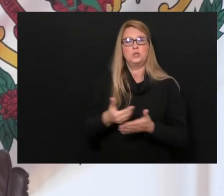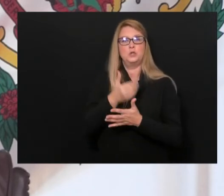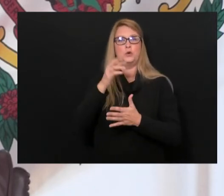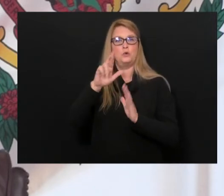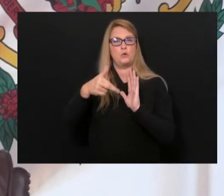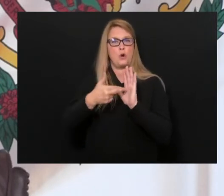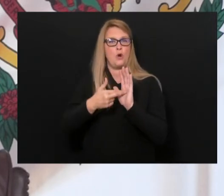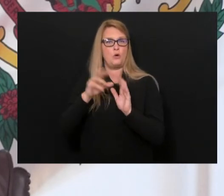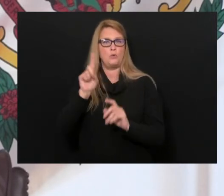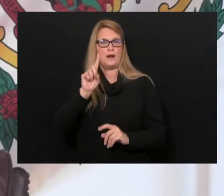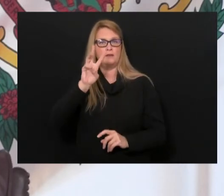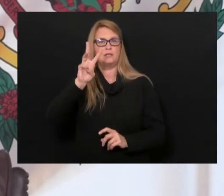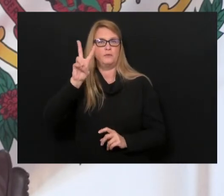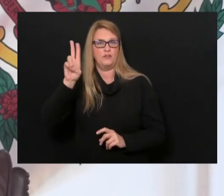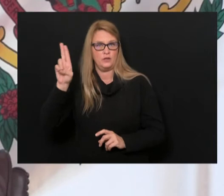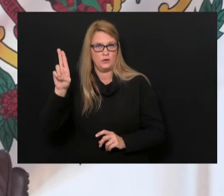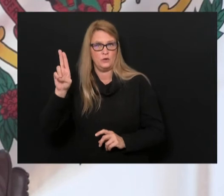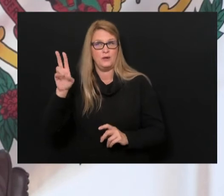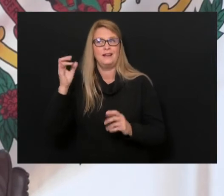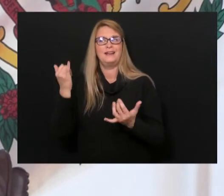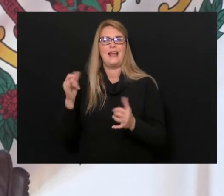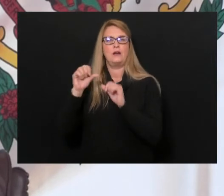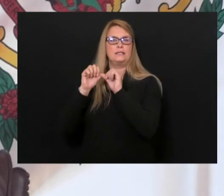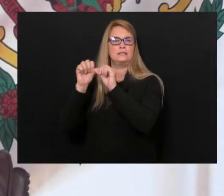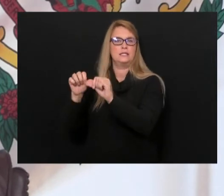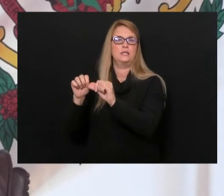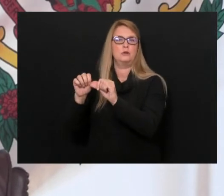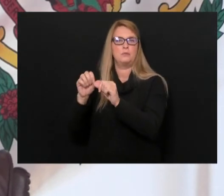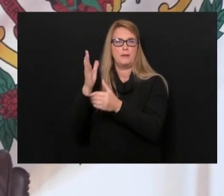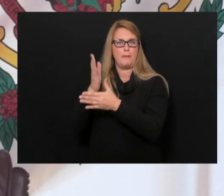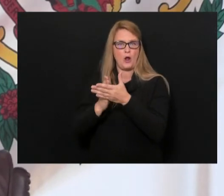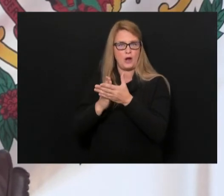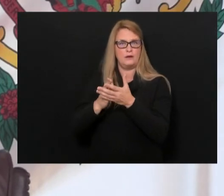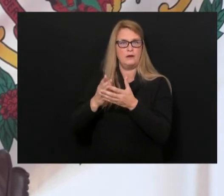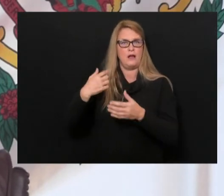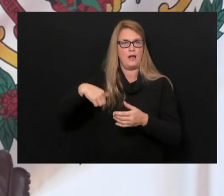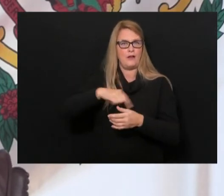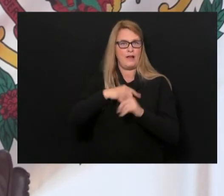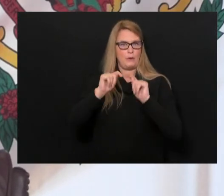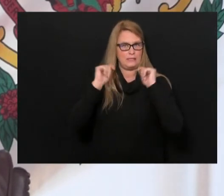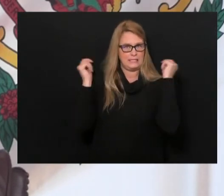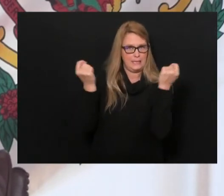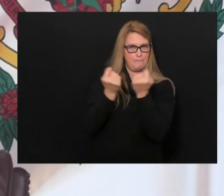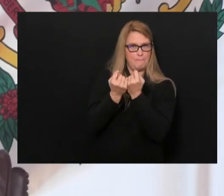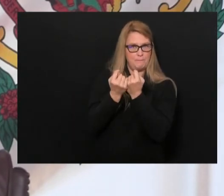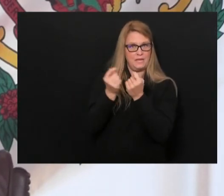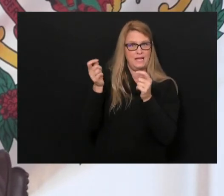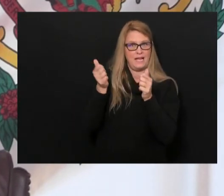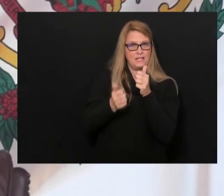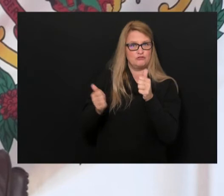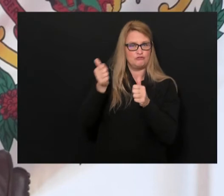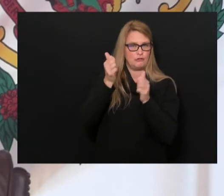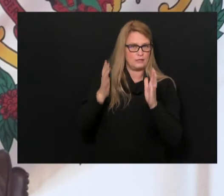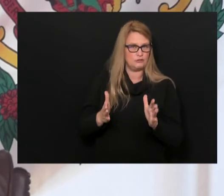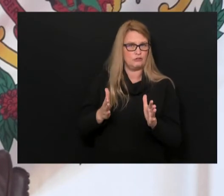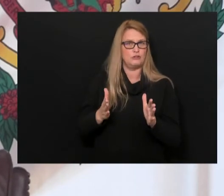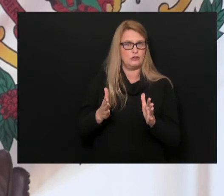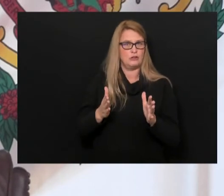and where he would be continuing to be part of the pandemic leadership team and as the director of the